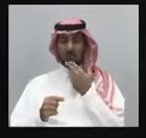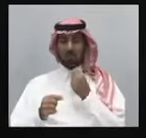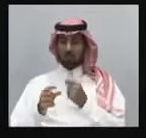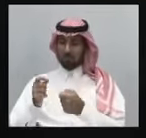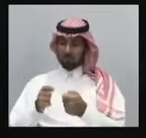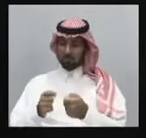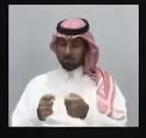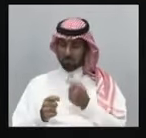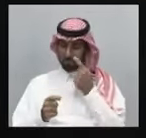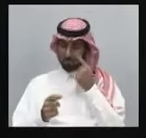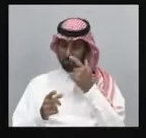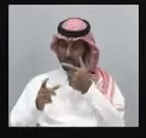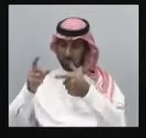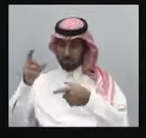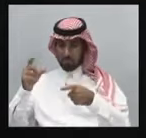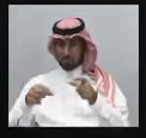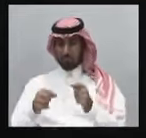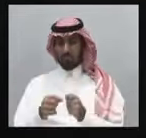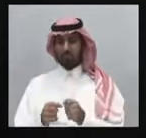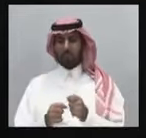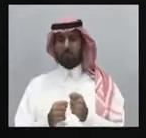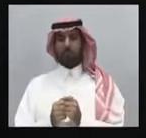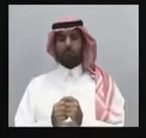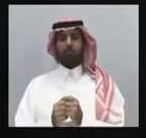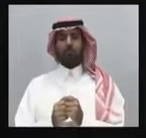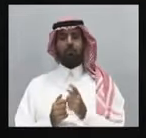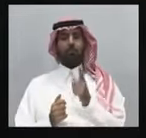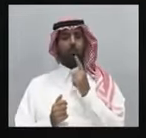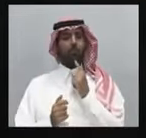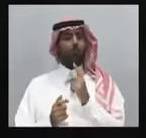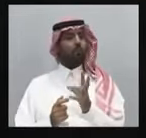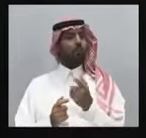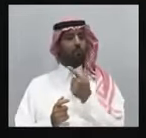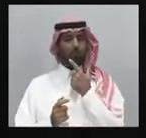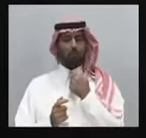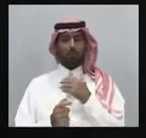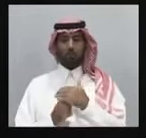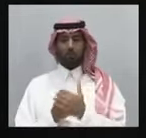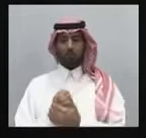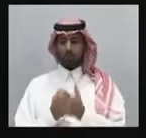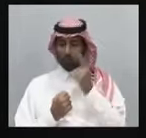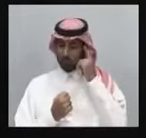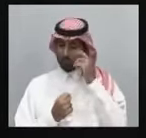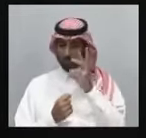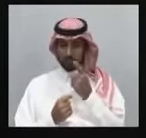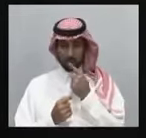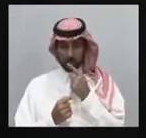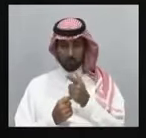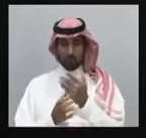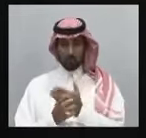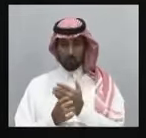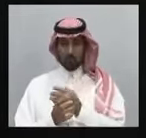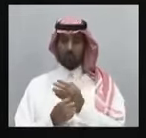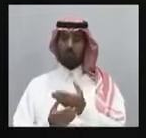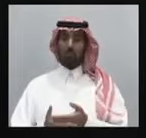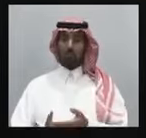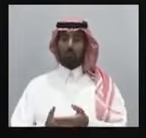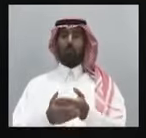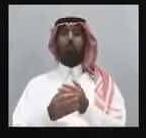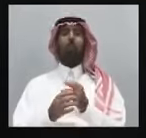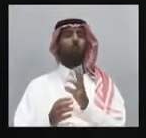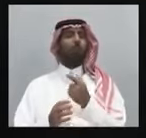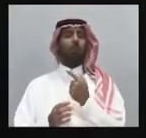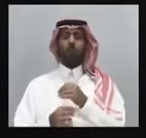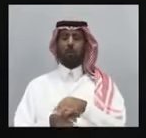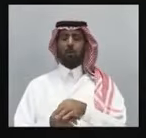friendly. Why should an interior designer be friendly? You would deal with other people and help them. The